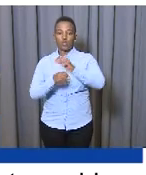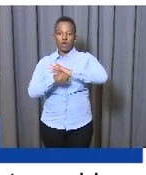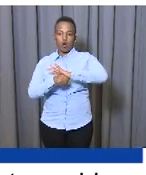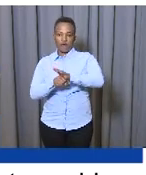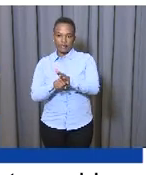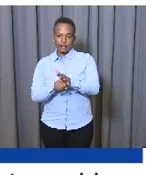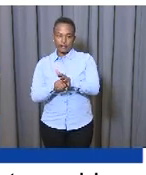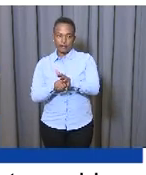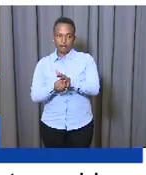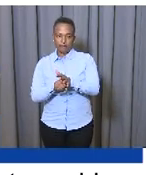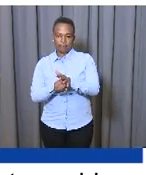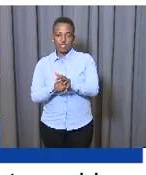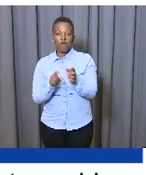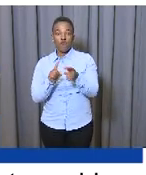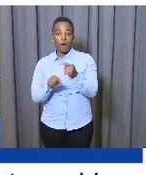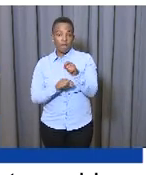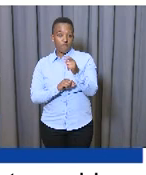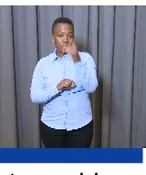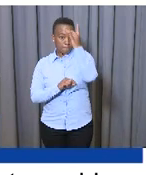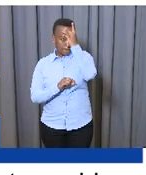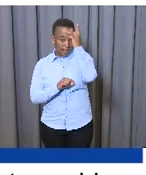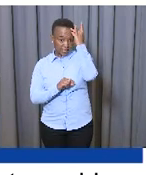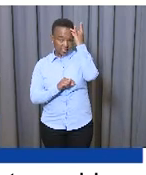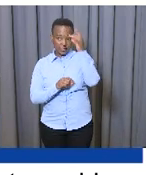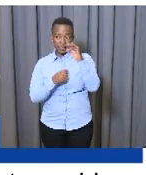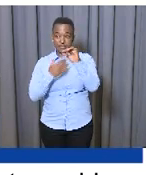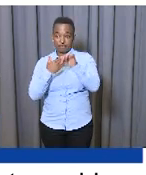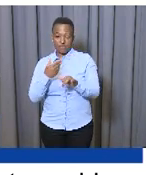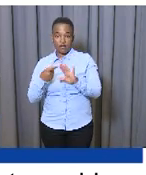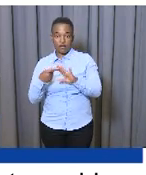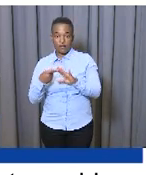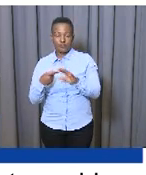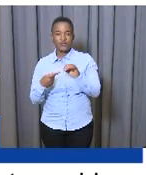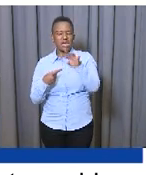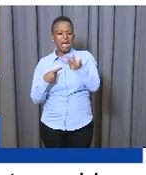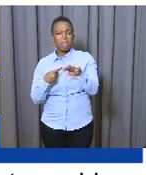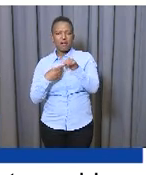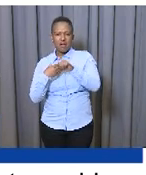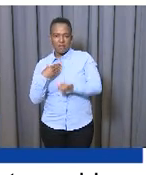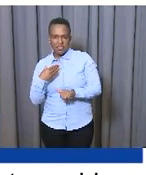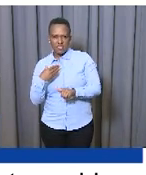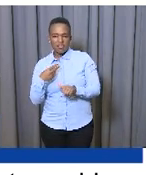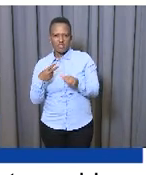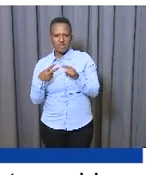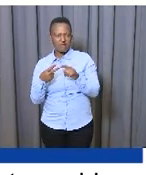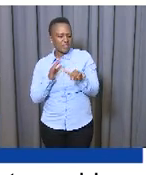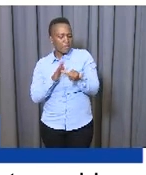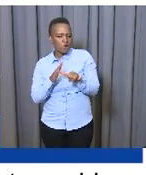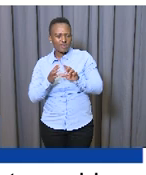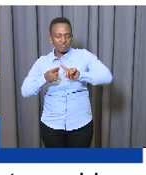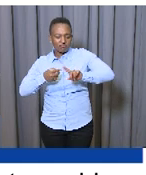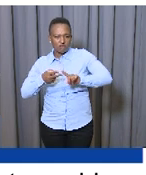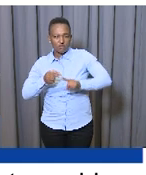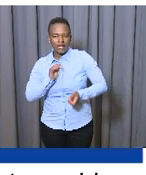the first period of March, going into April. What are the important trends? And